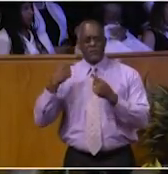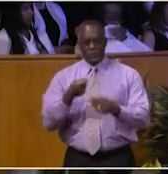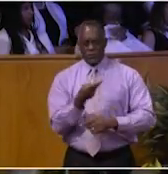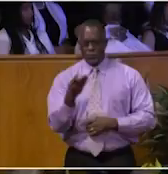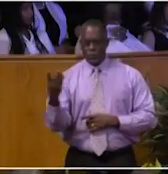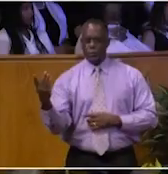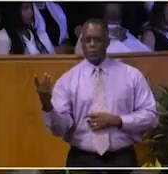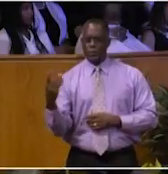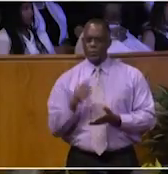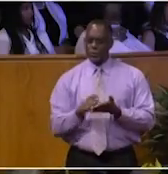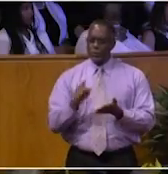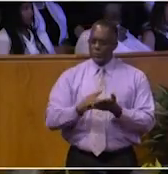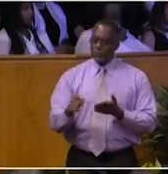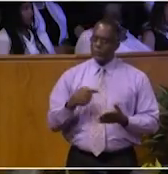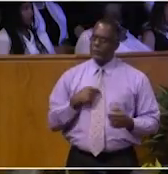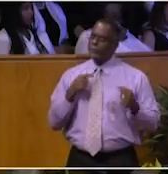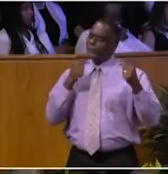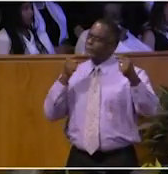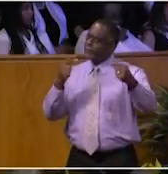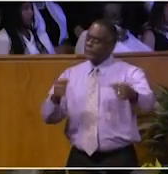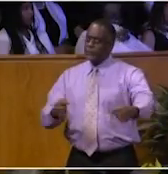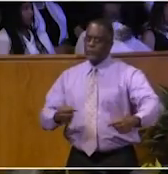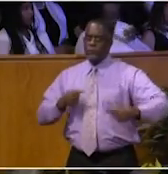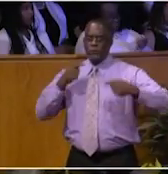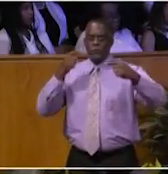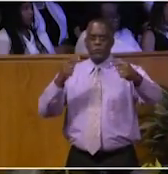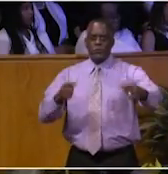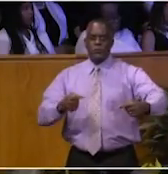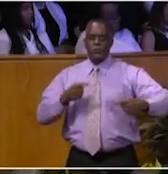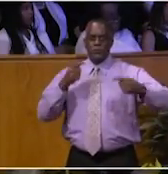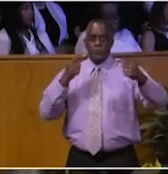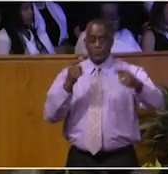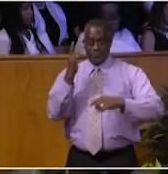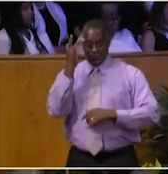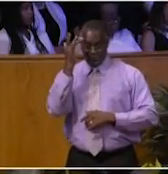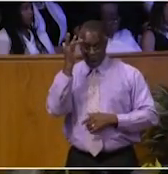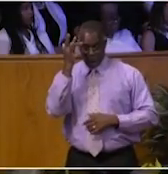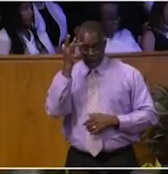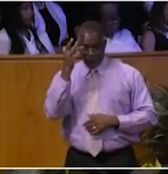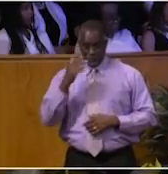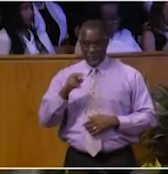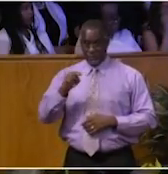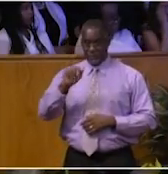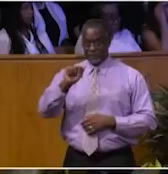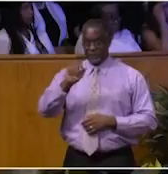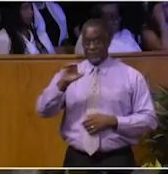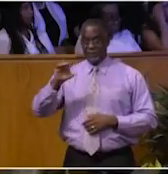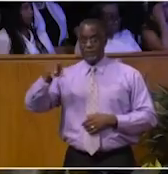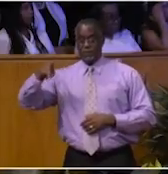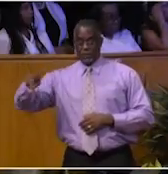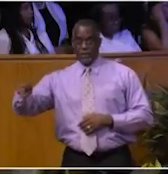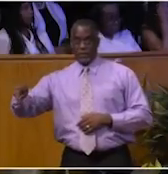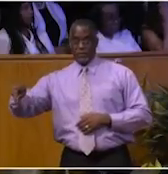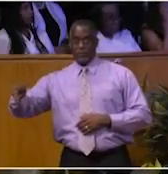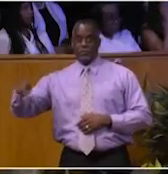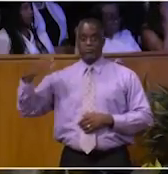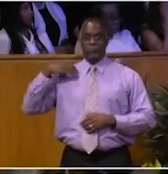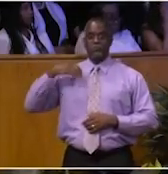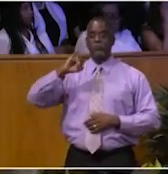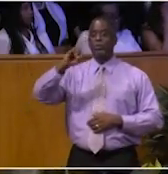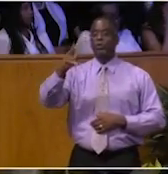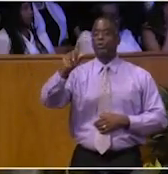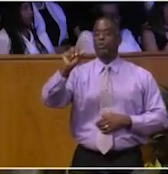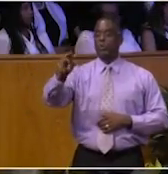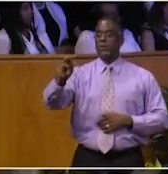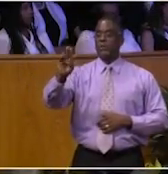been very, very trying, with the sudden passing of NAACP Chairman Emeritus Julian